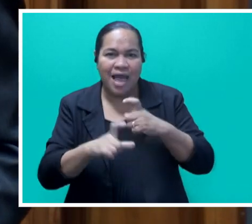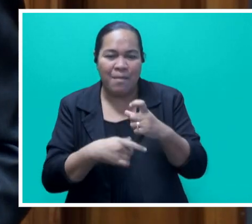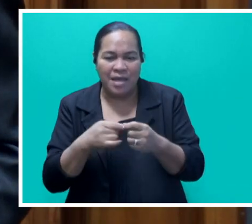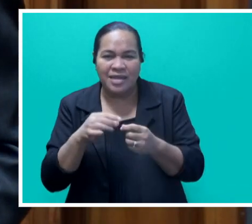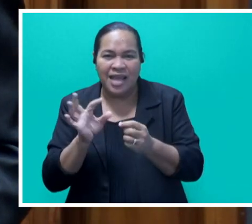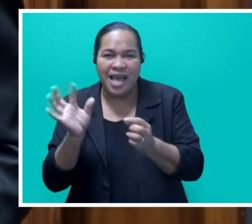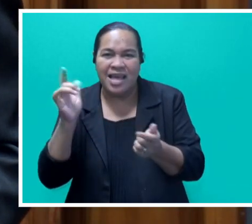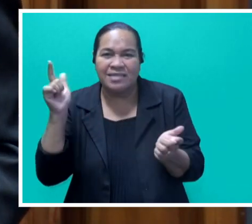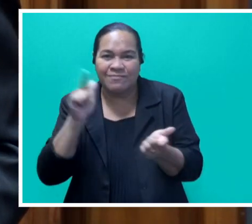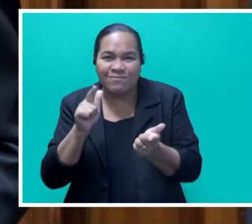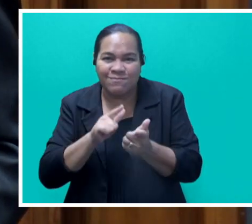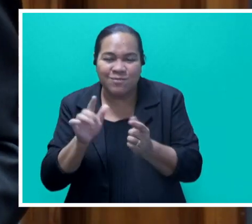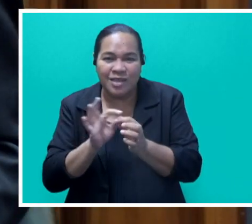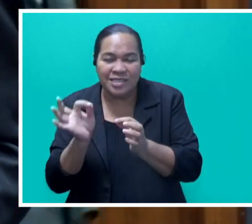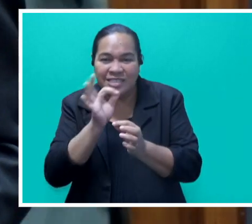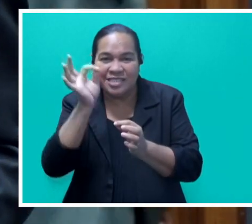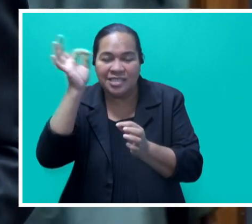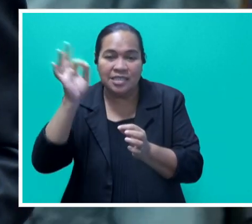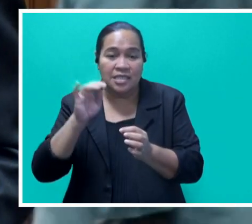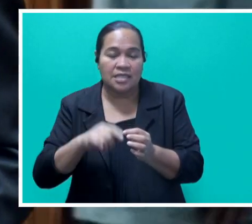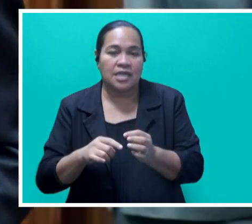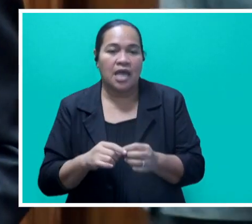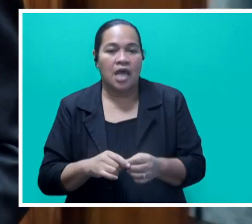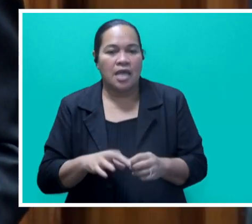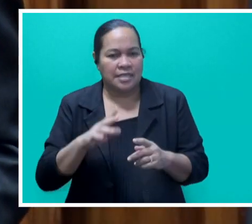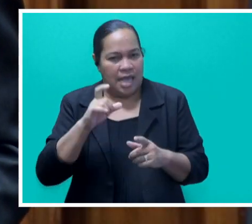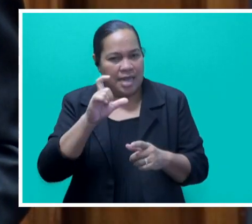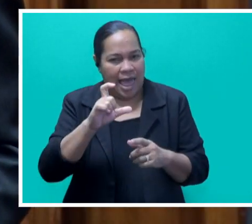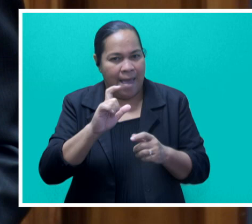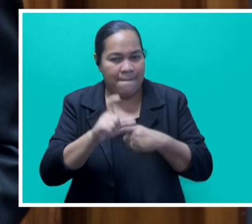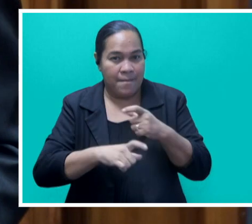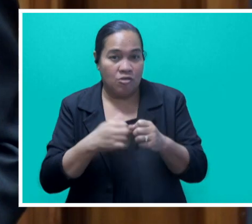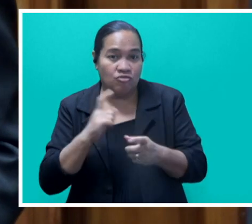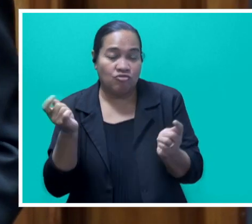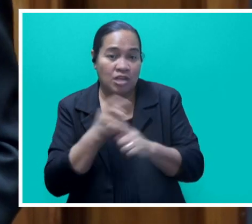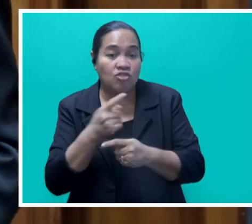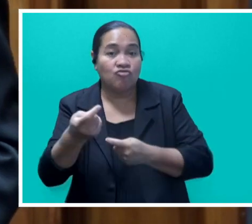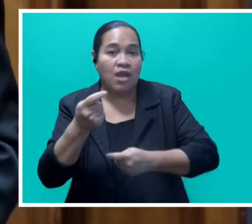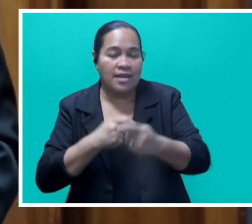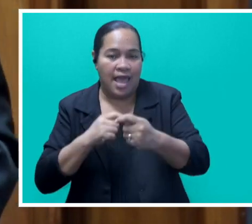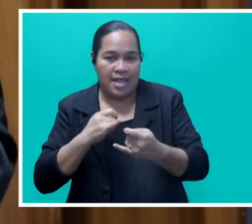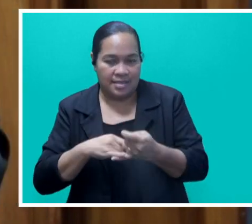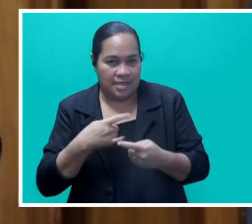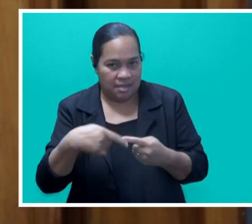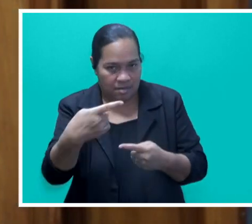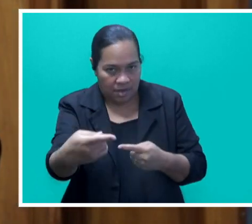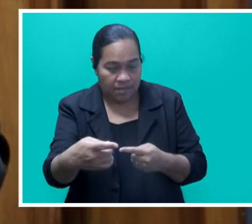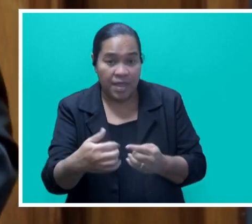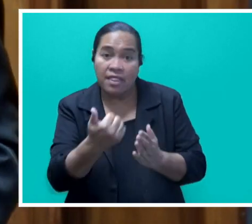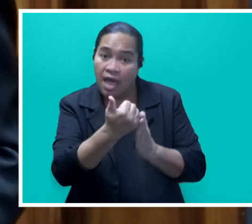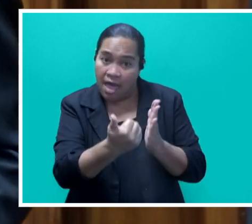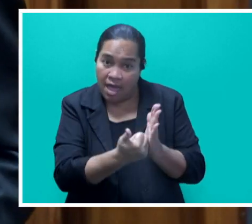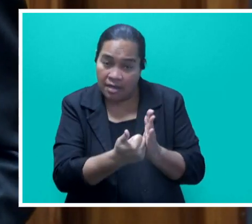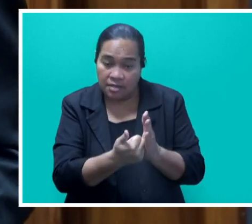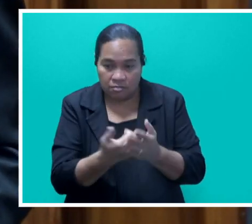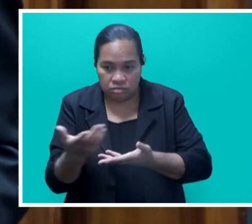is the Agreement on Climate Change, Trade and Sustainability. The act is being negotiated